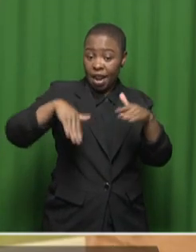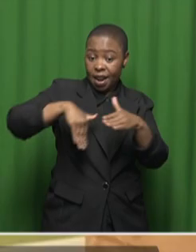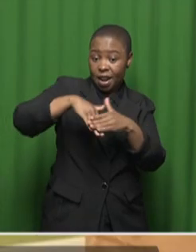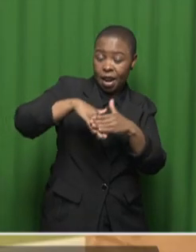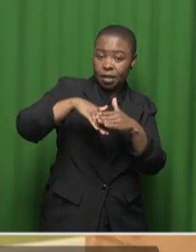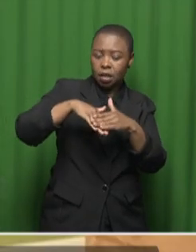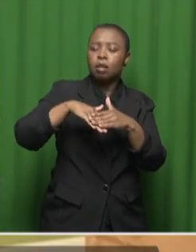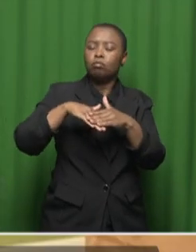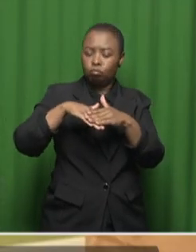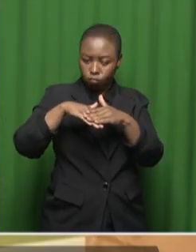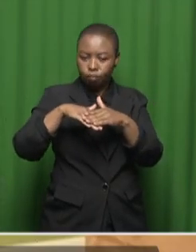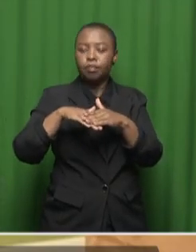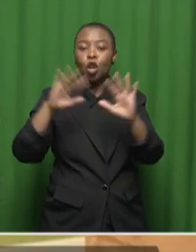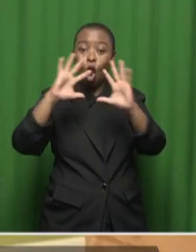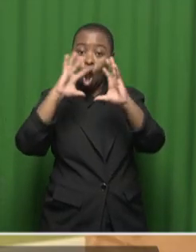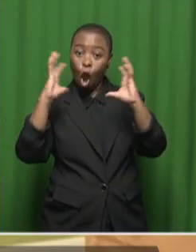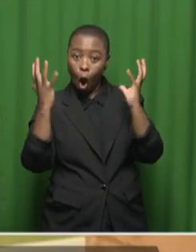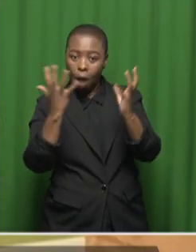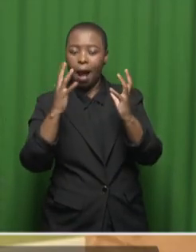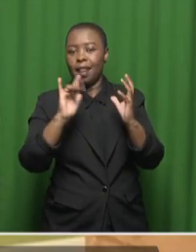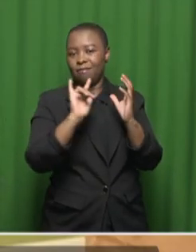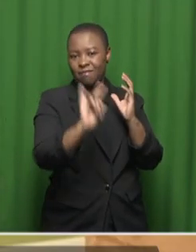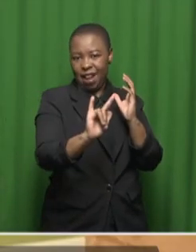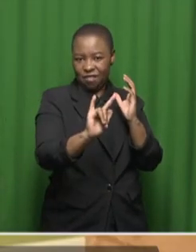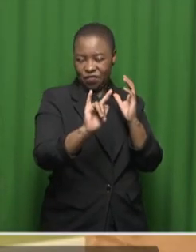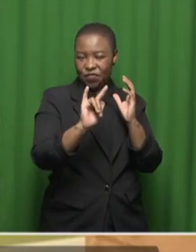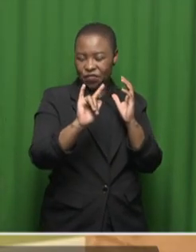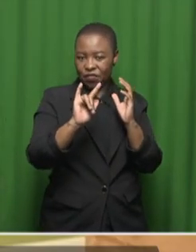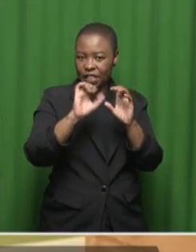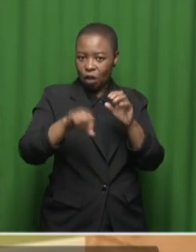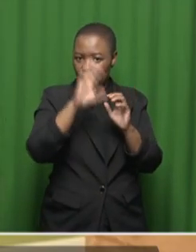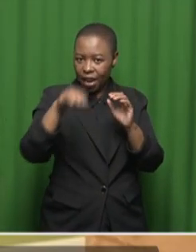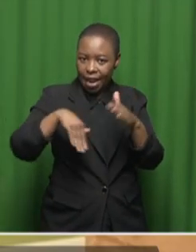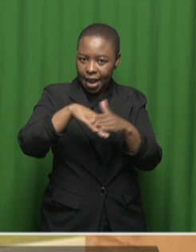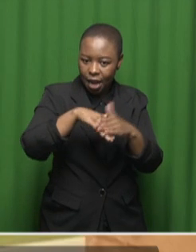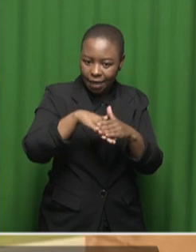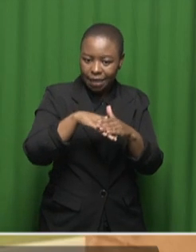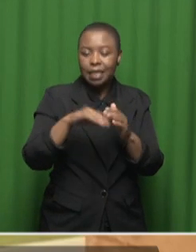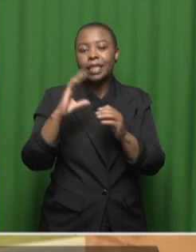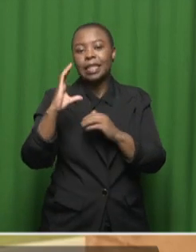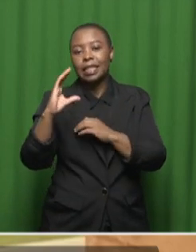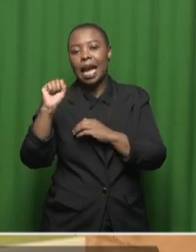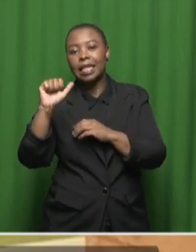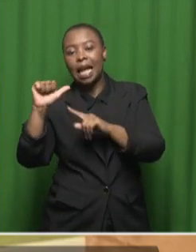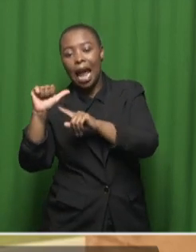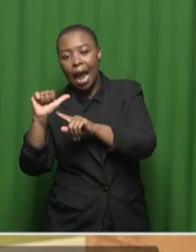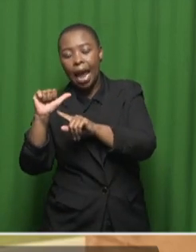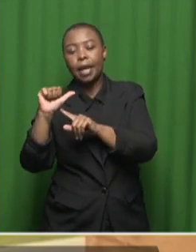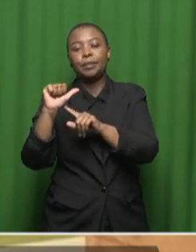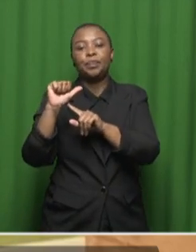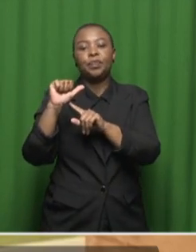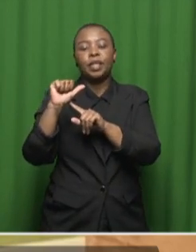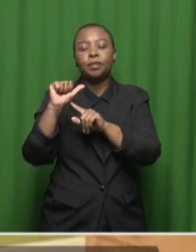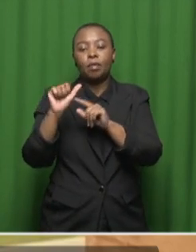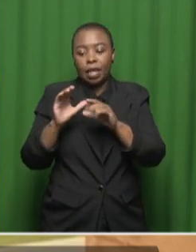loved globally. And that's where the link between the CSA professional Division 1 in